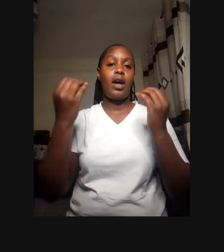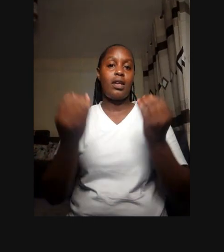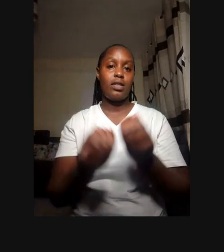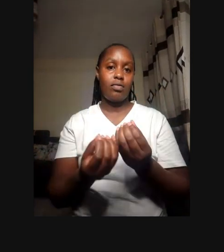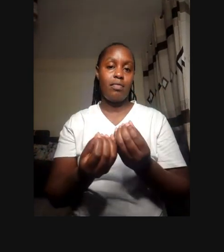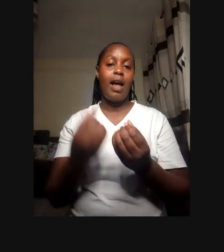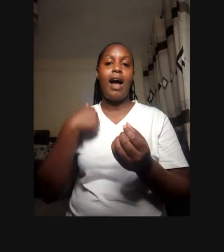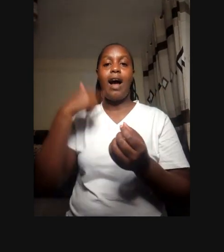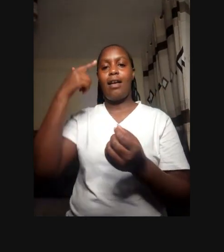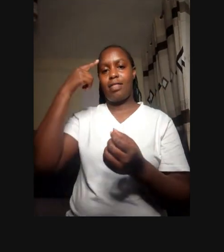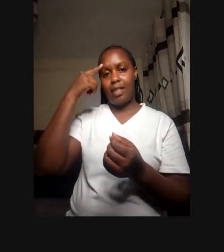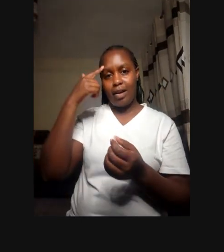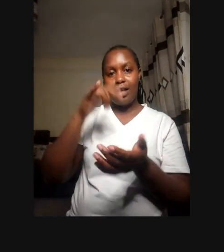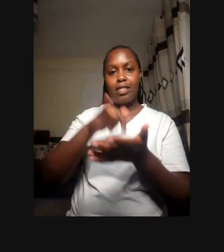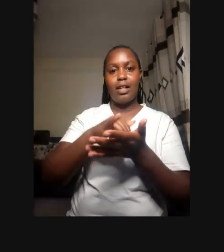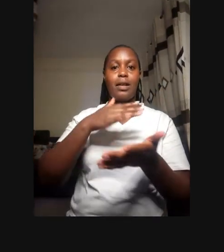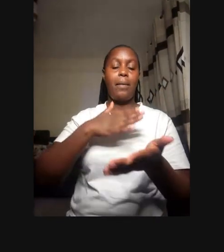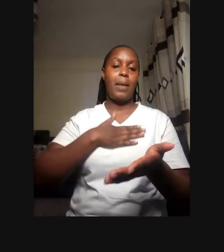will leave it at.